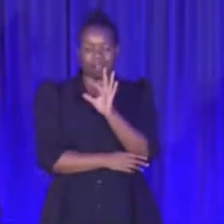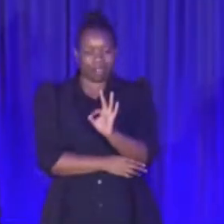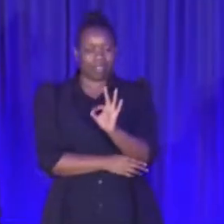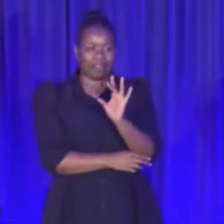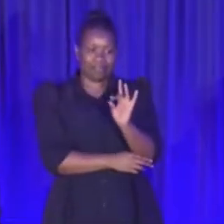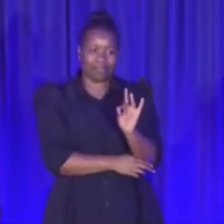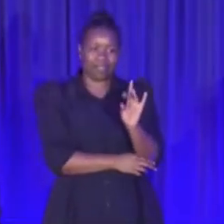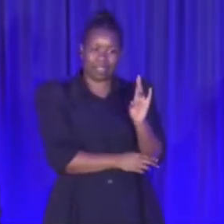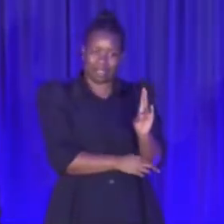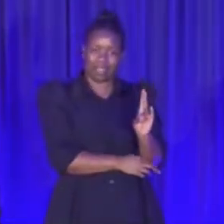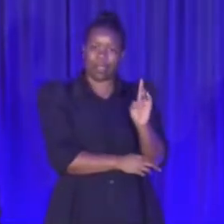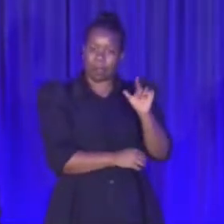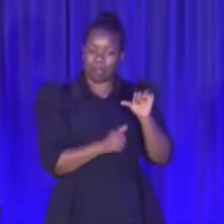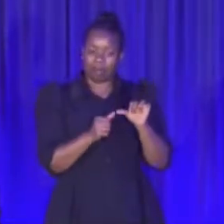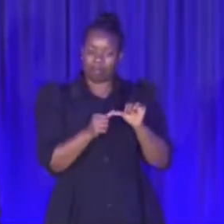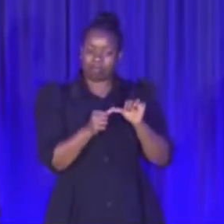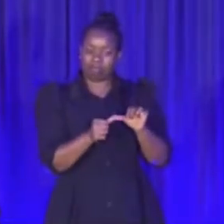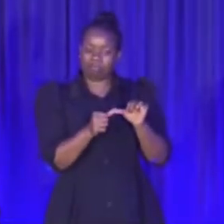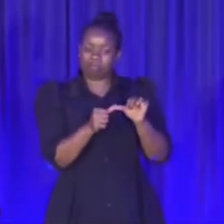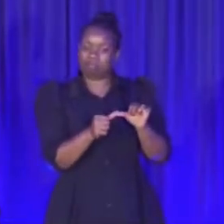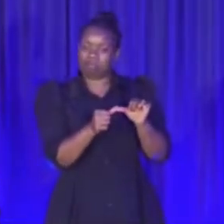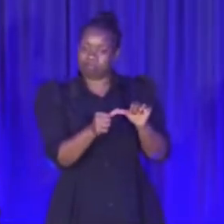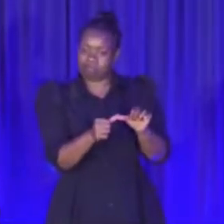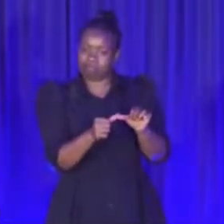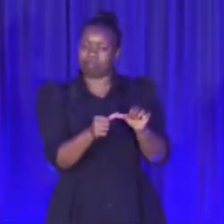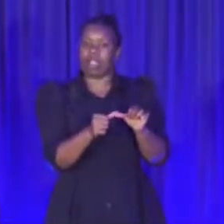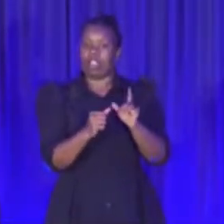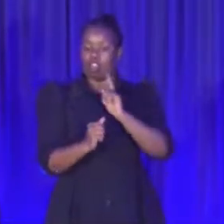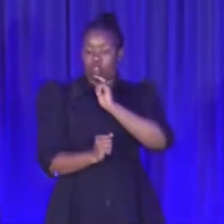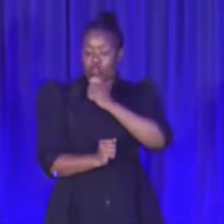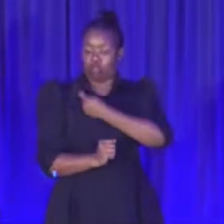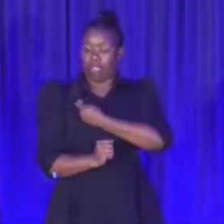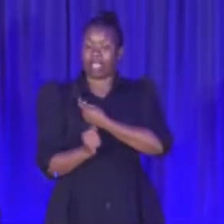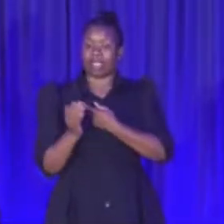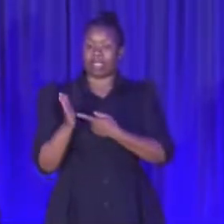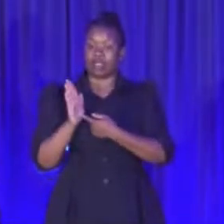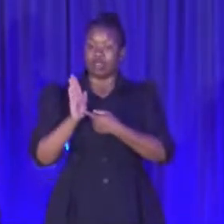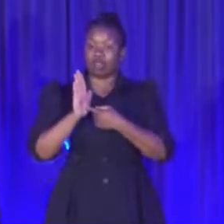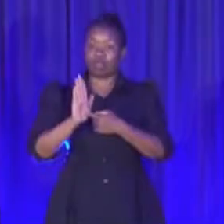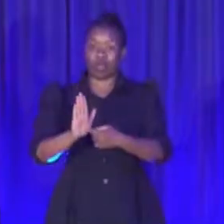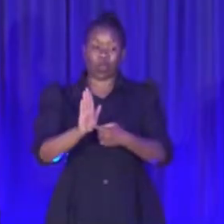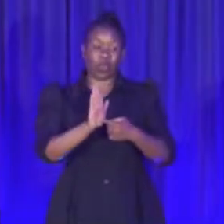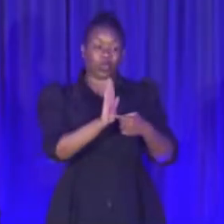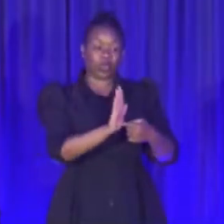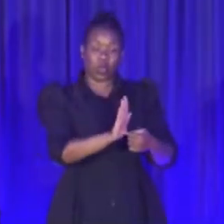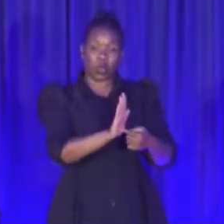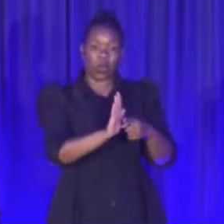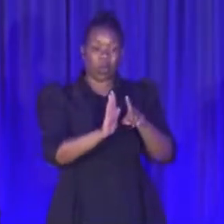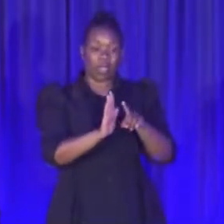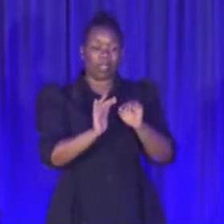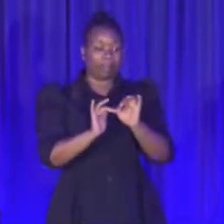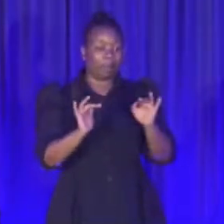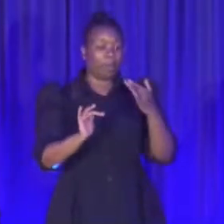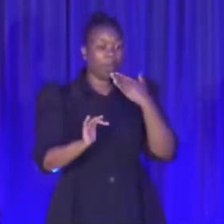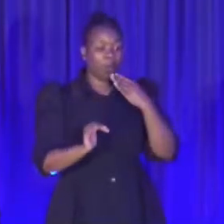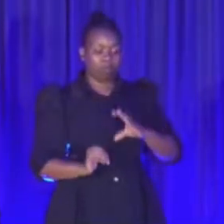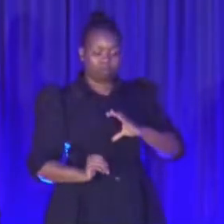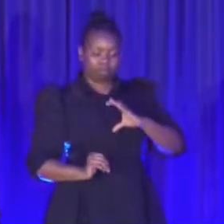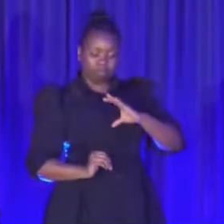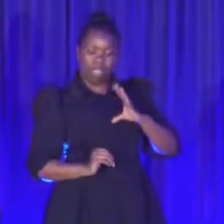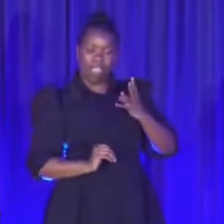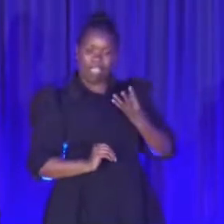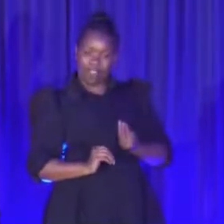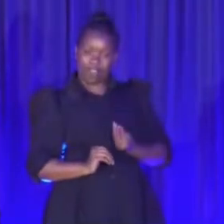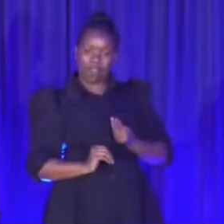We must continuously build trust and demonstrate to those who place their confidence in us that we do